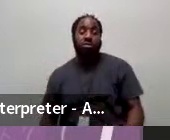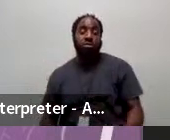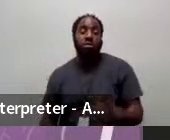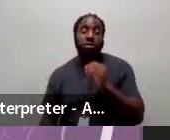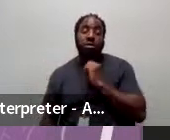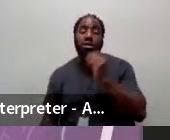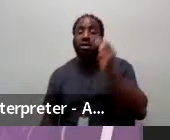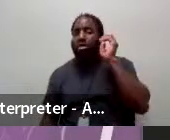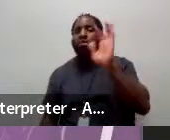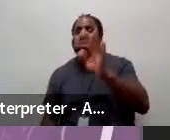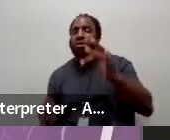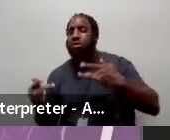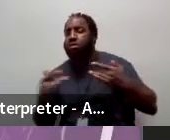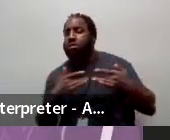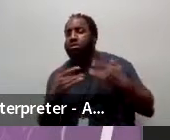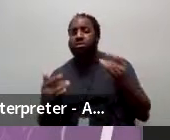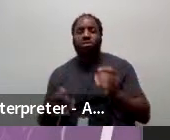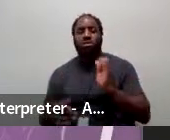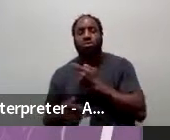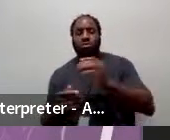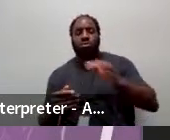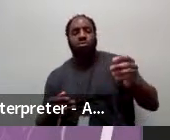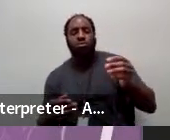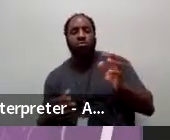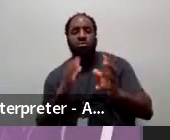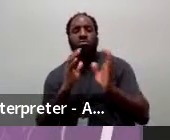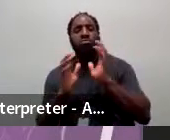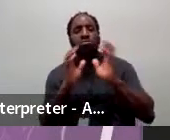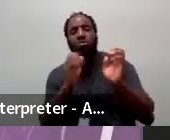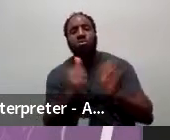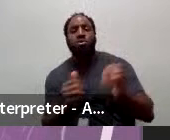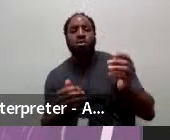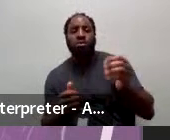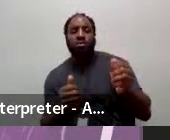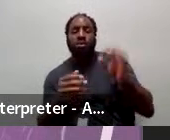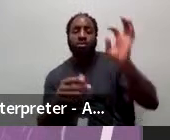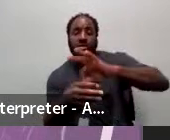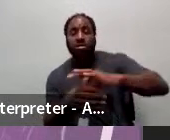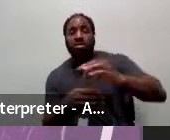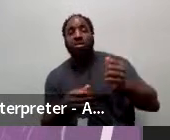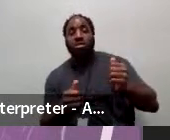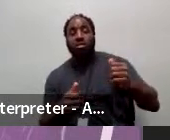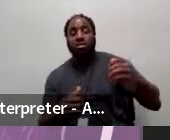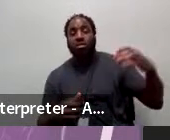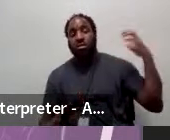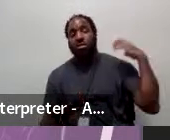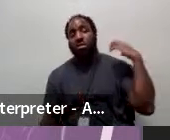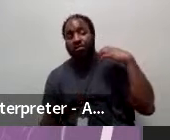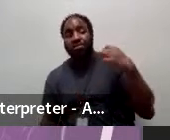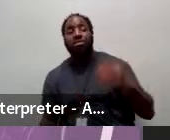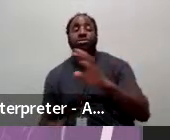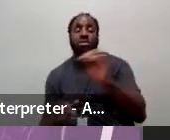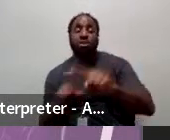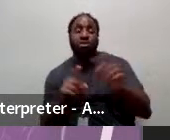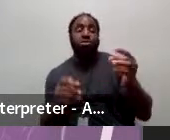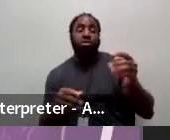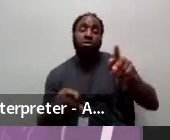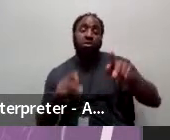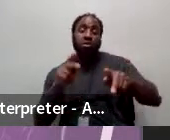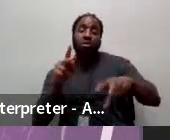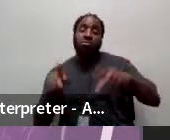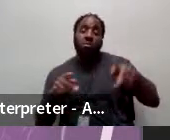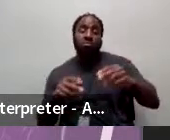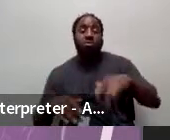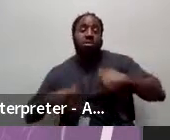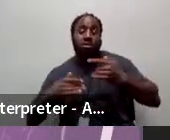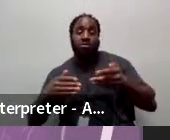I hear your concern. We've engaged with elected officials for your area and also with residents and are